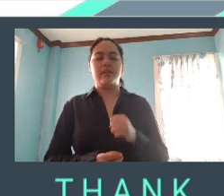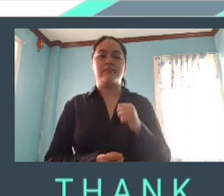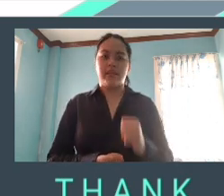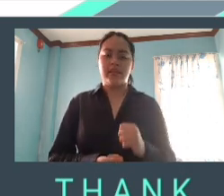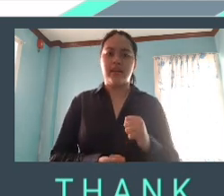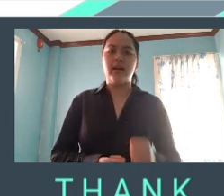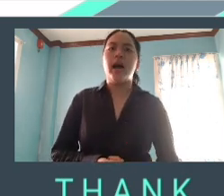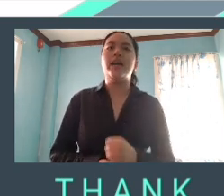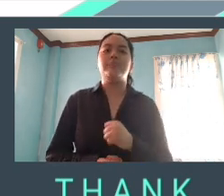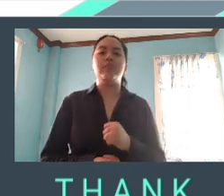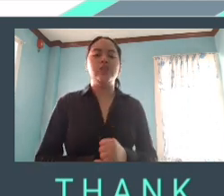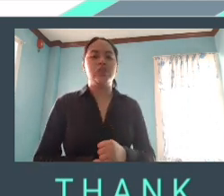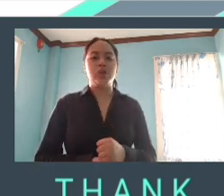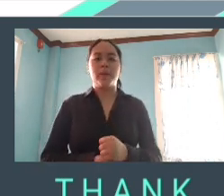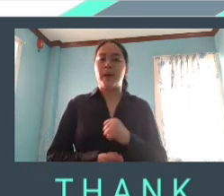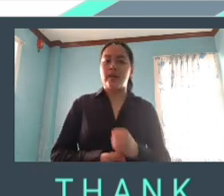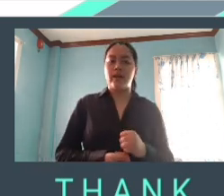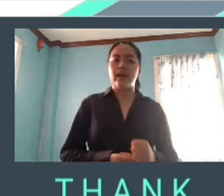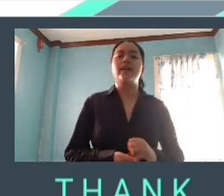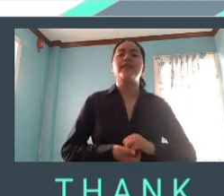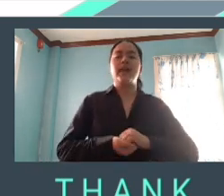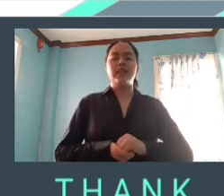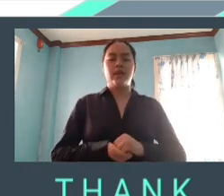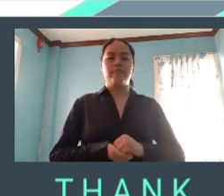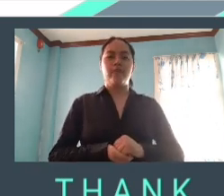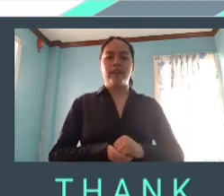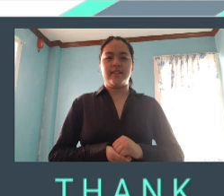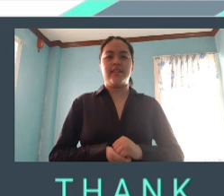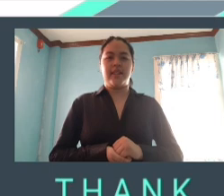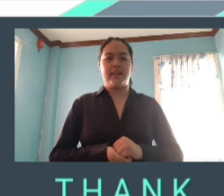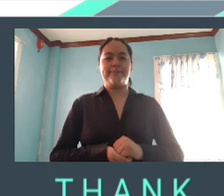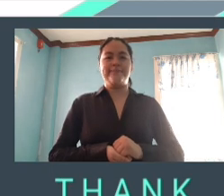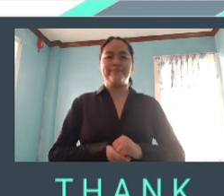non-flowering plants. I am Teacher Myra. Thank you for listening.